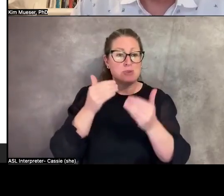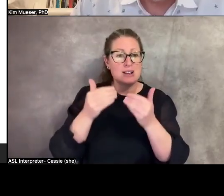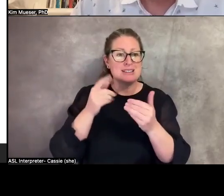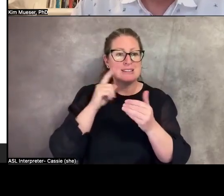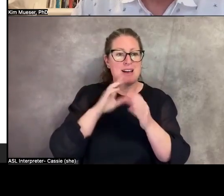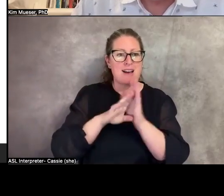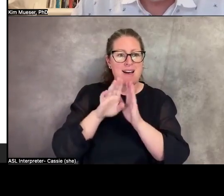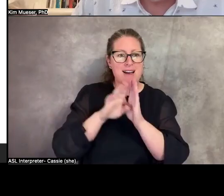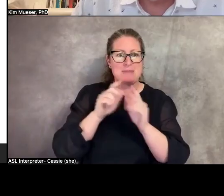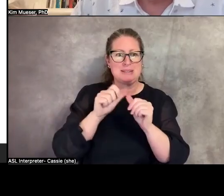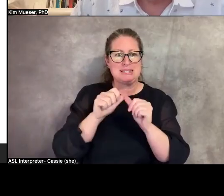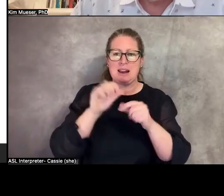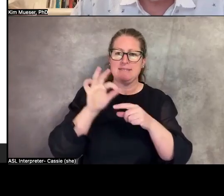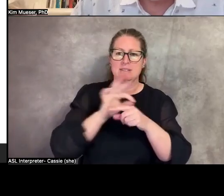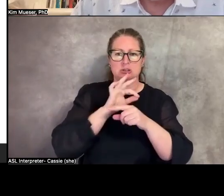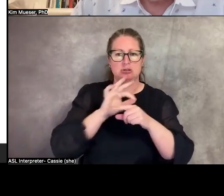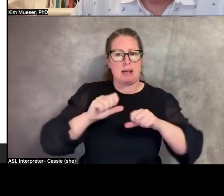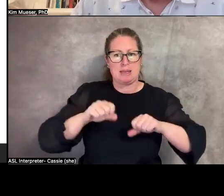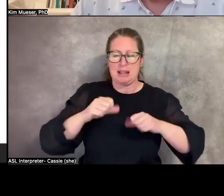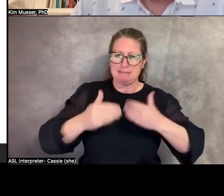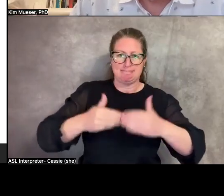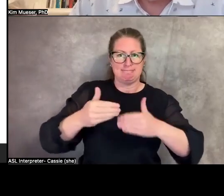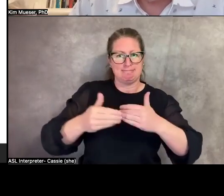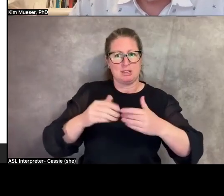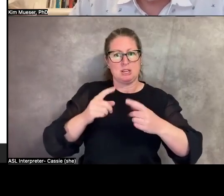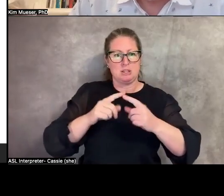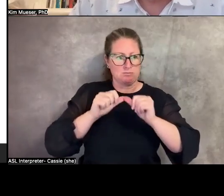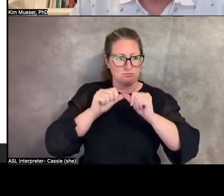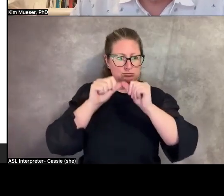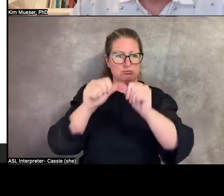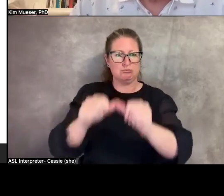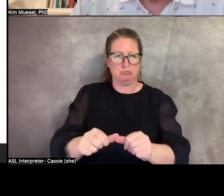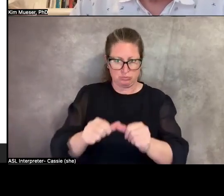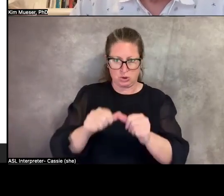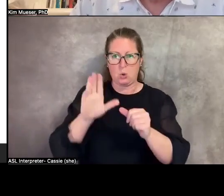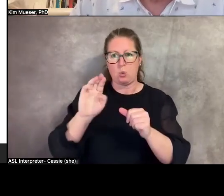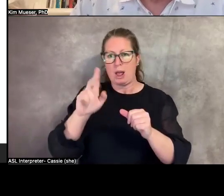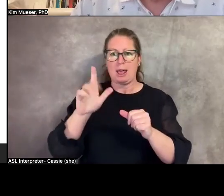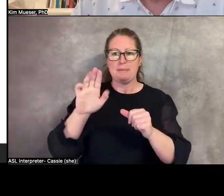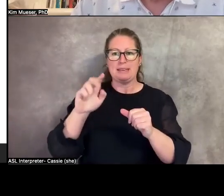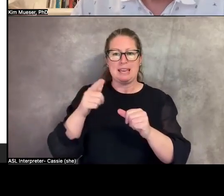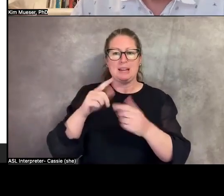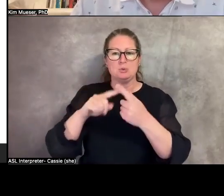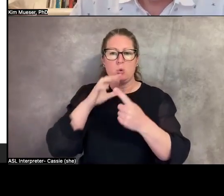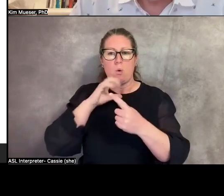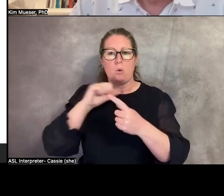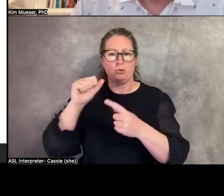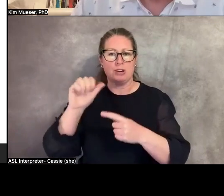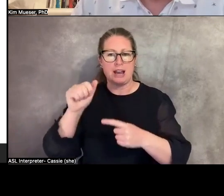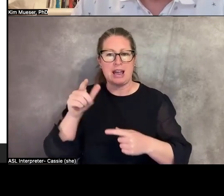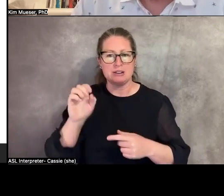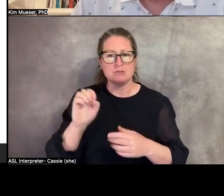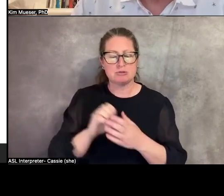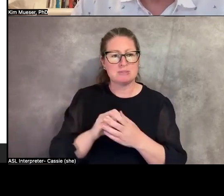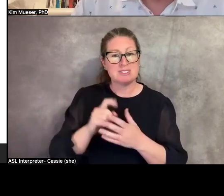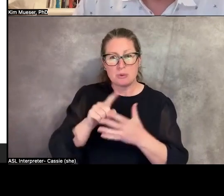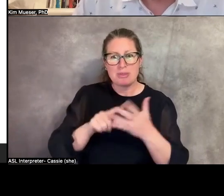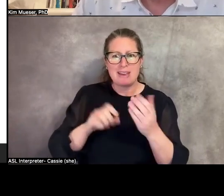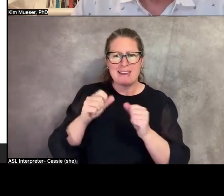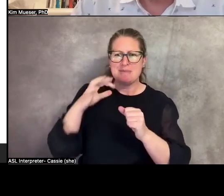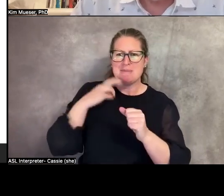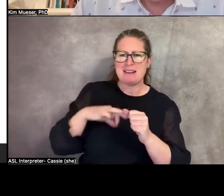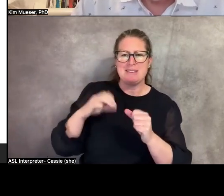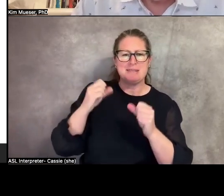enables well-being into older age. And so there's a number of things that older individuals benefit from in terms of skills